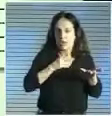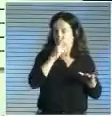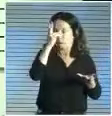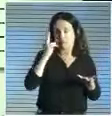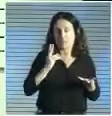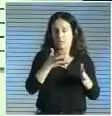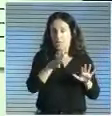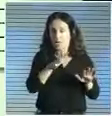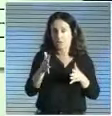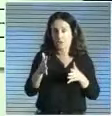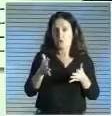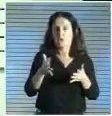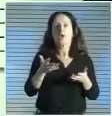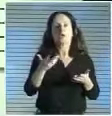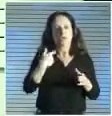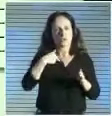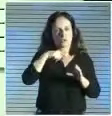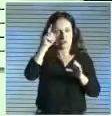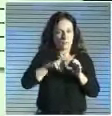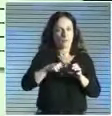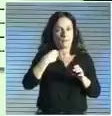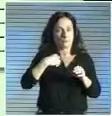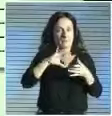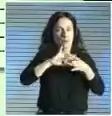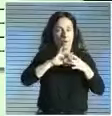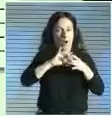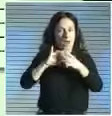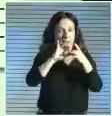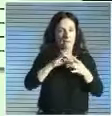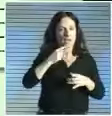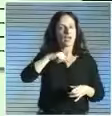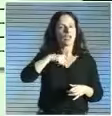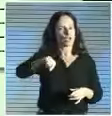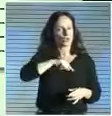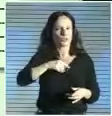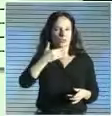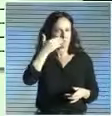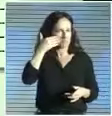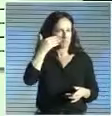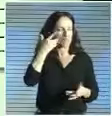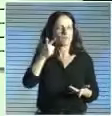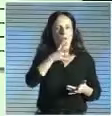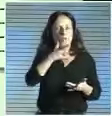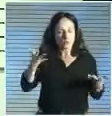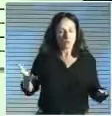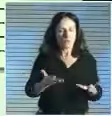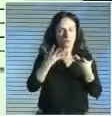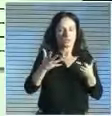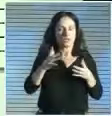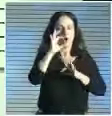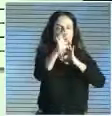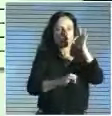very proudly promoted the participation for the global organization. And we found in